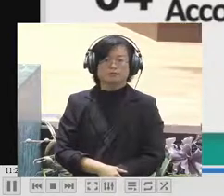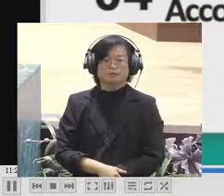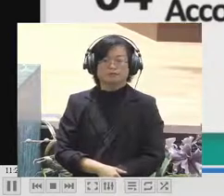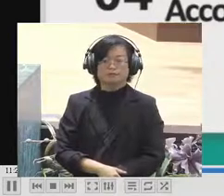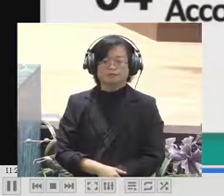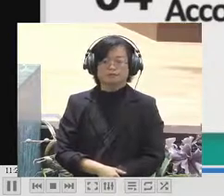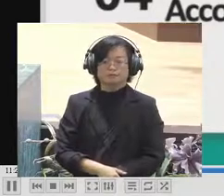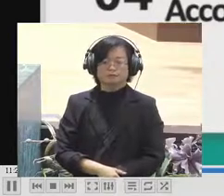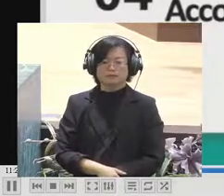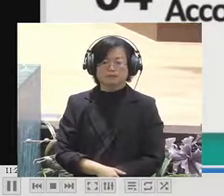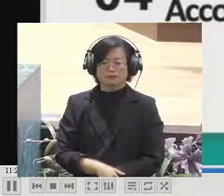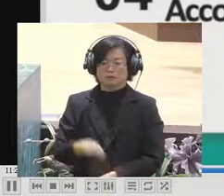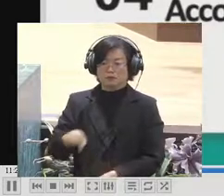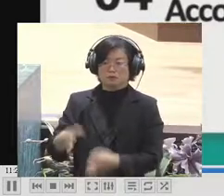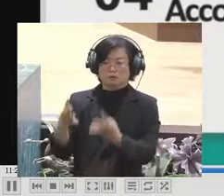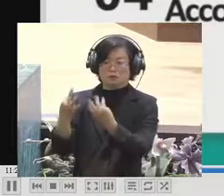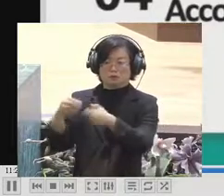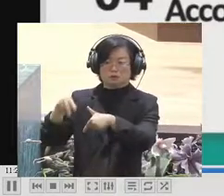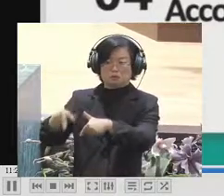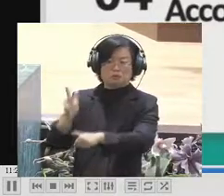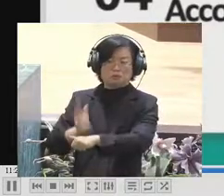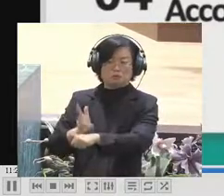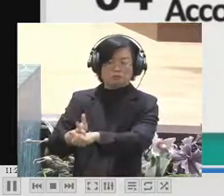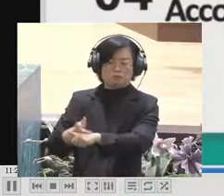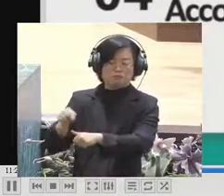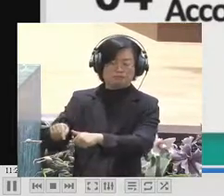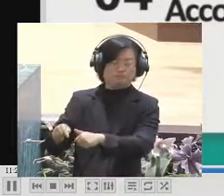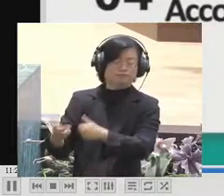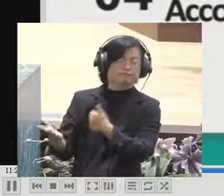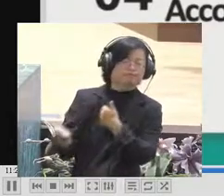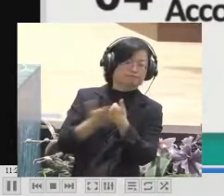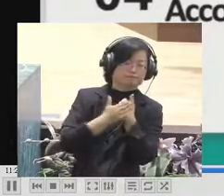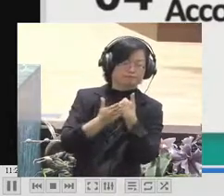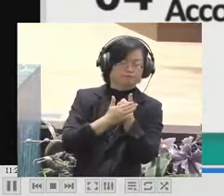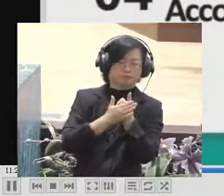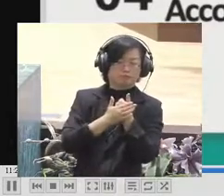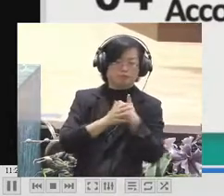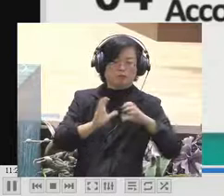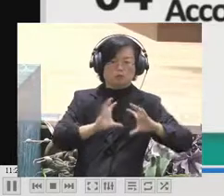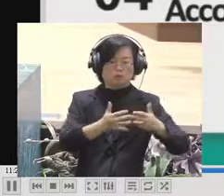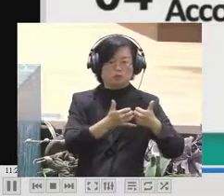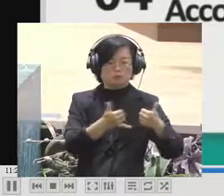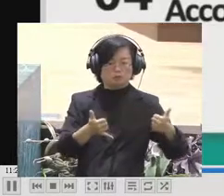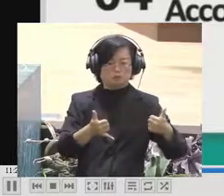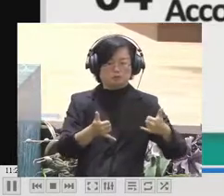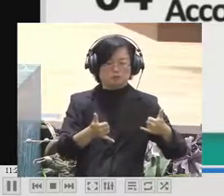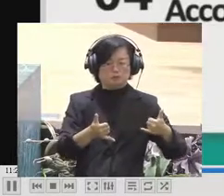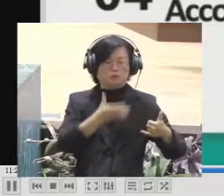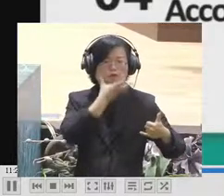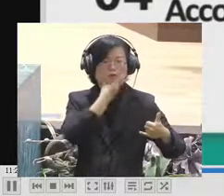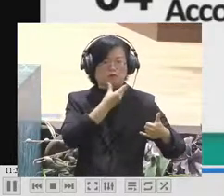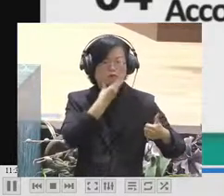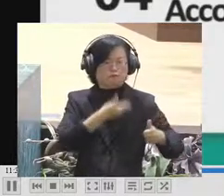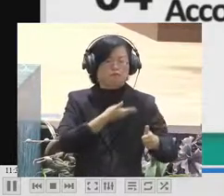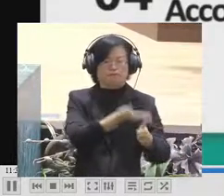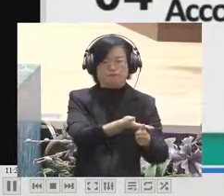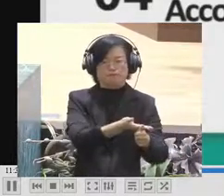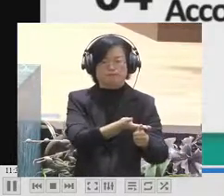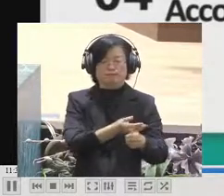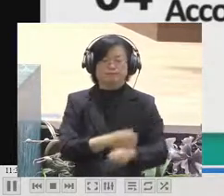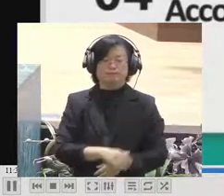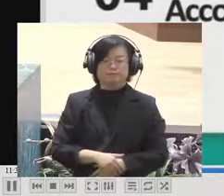Since the government has a strategic vision in the form of good governance strategy, the strategy is comprising of five